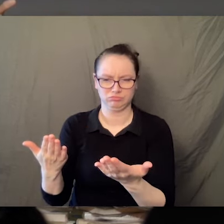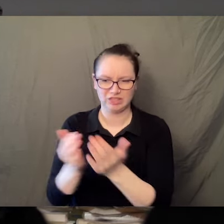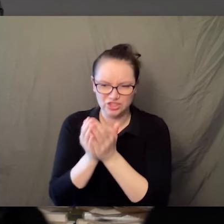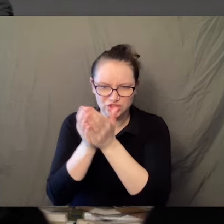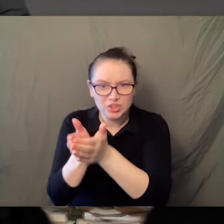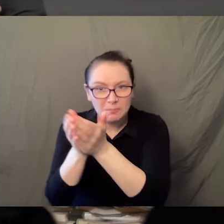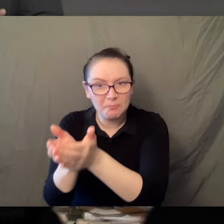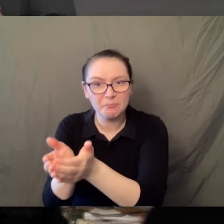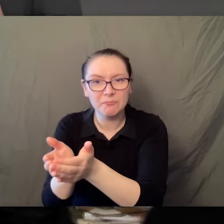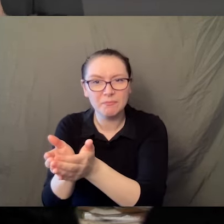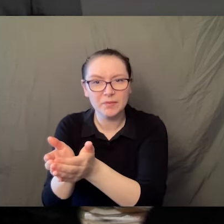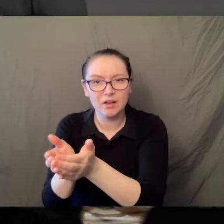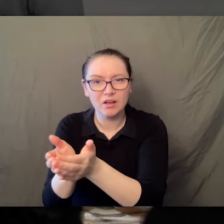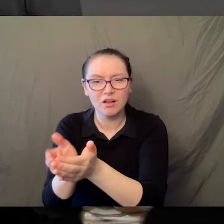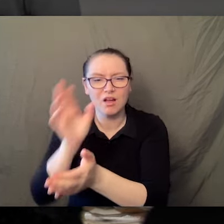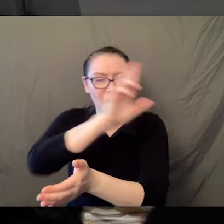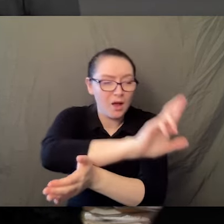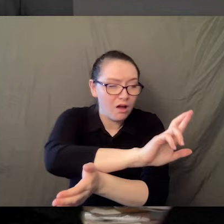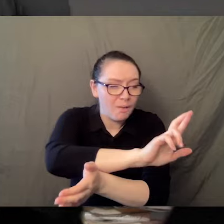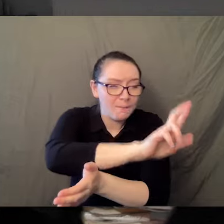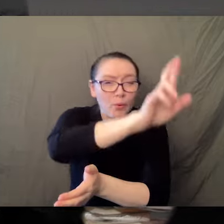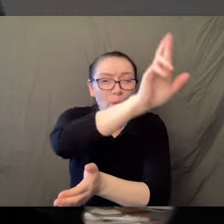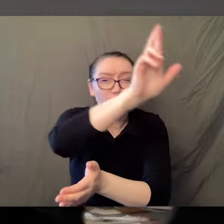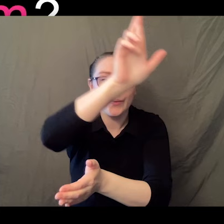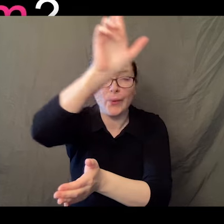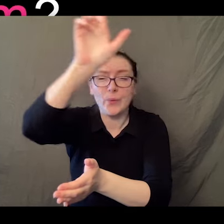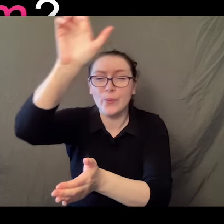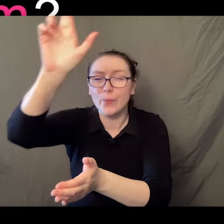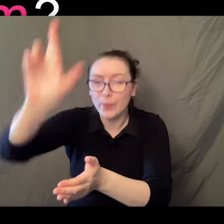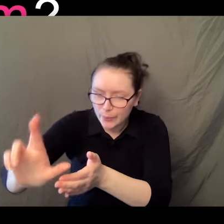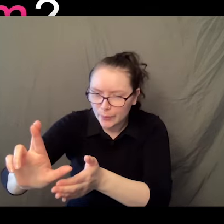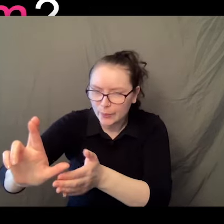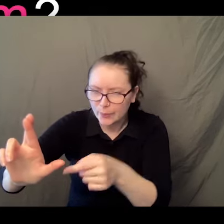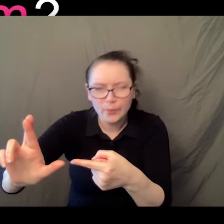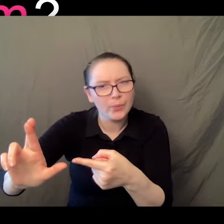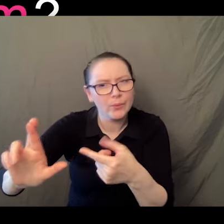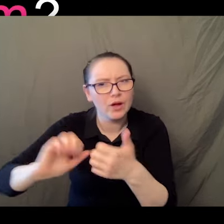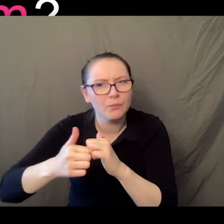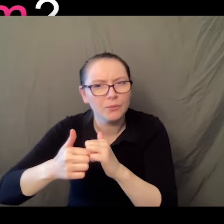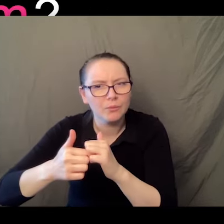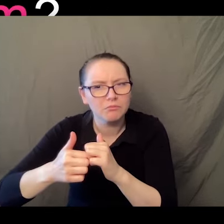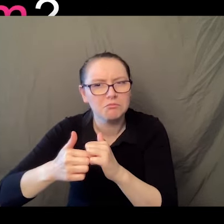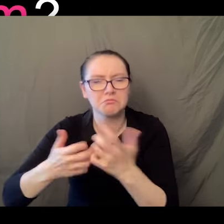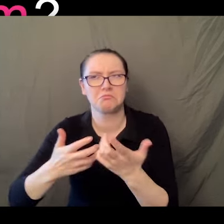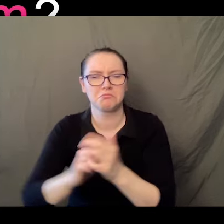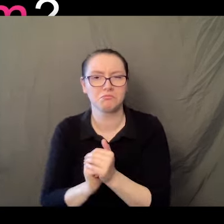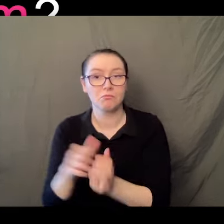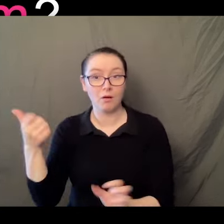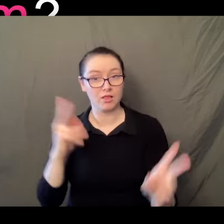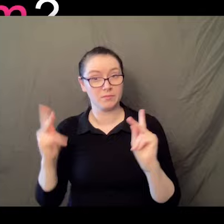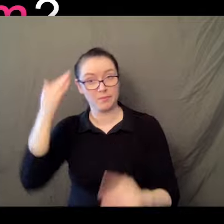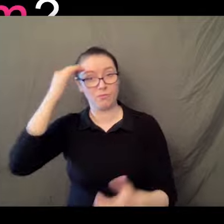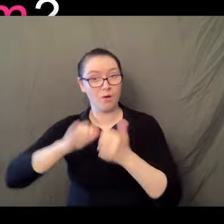question. What does it take to turn a shipping barge into a landing platform? We didn't know anything about landing rockets at sea,